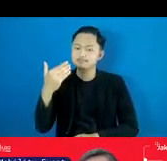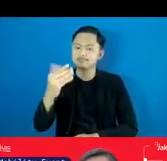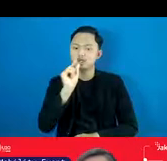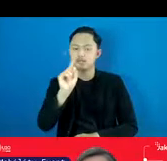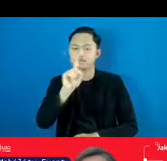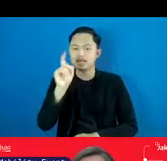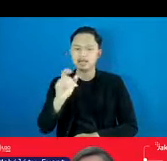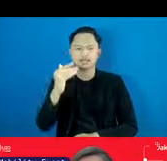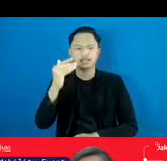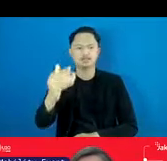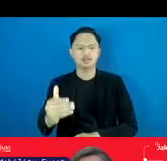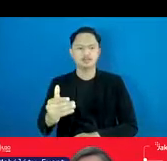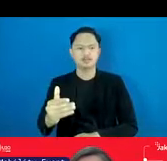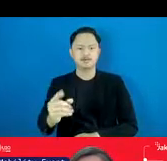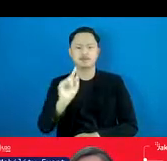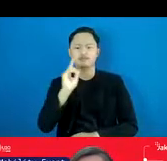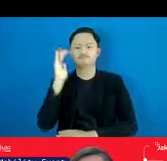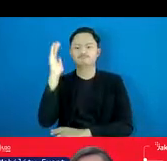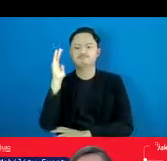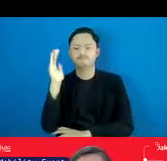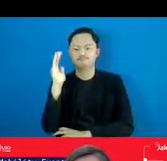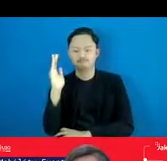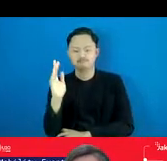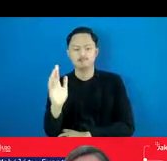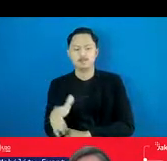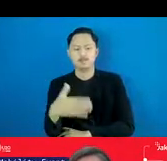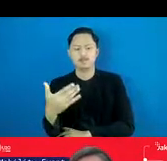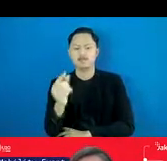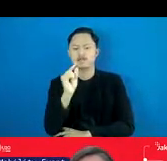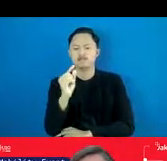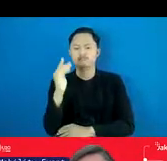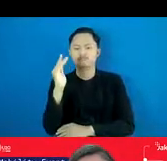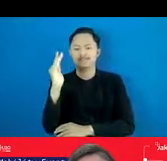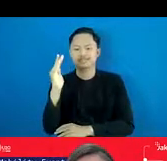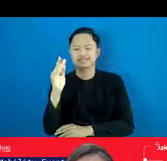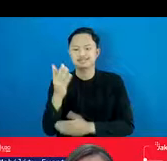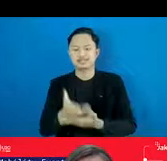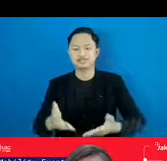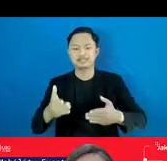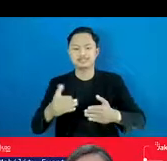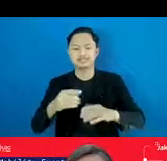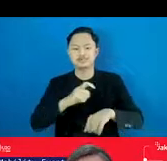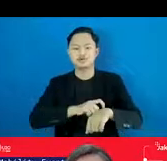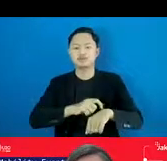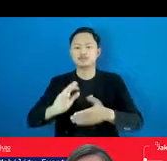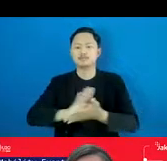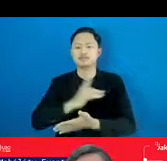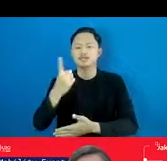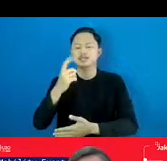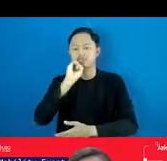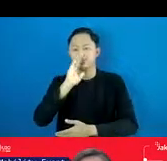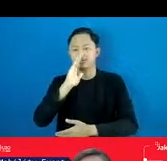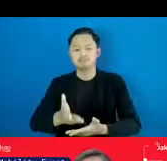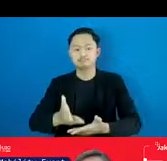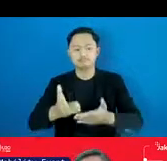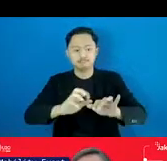will be presented or asked to our presenters during the question and answer session. Please do write them in